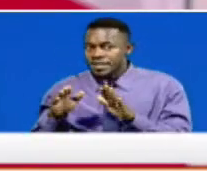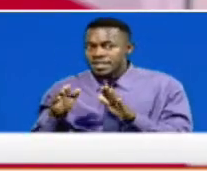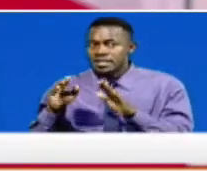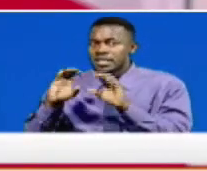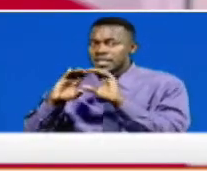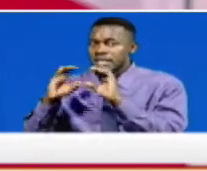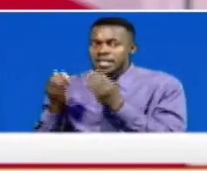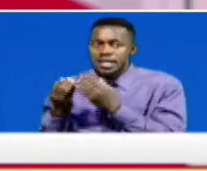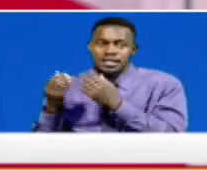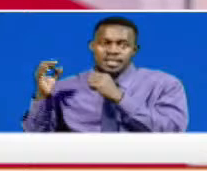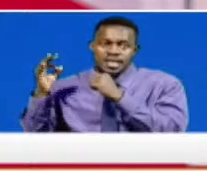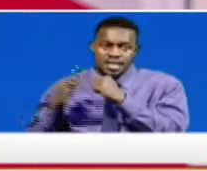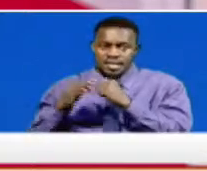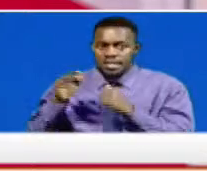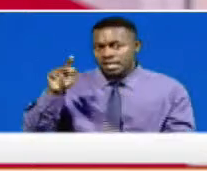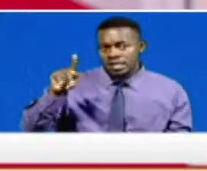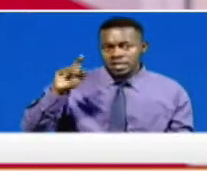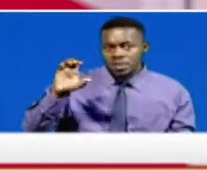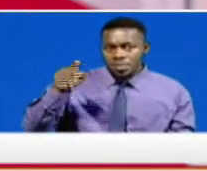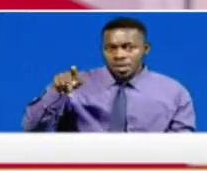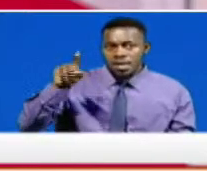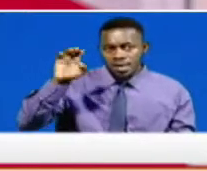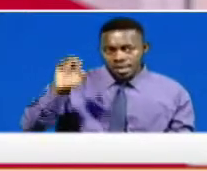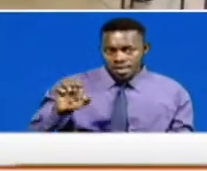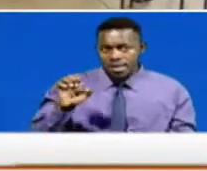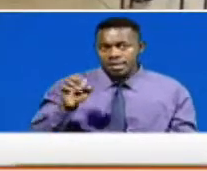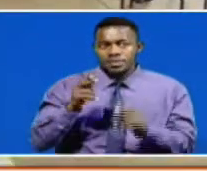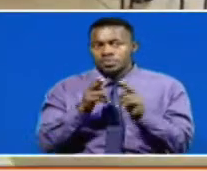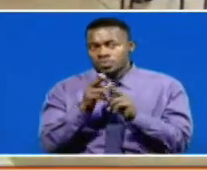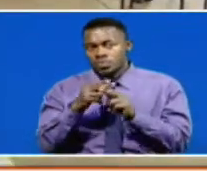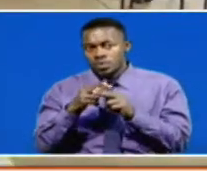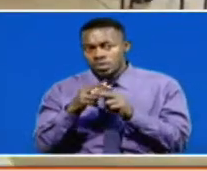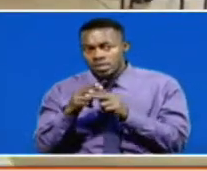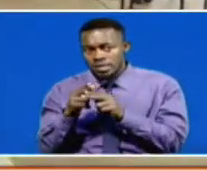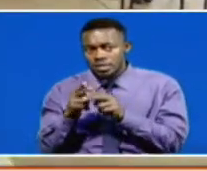of the KCPE examination in 2023.